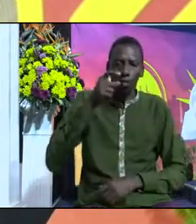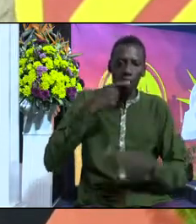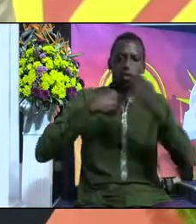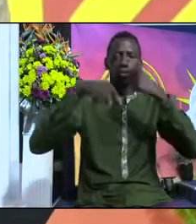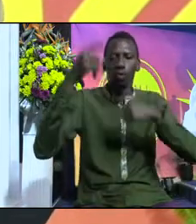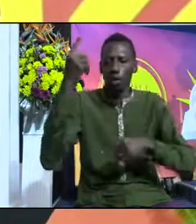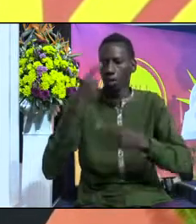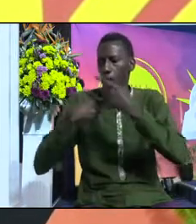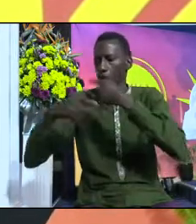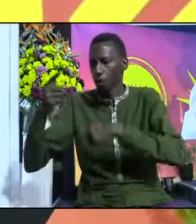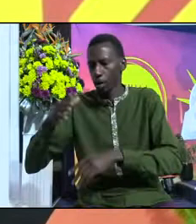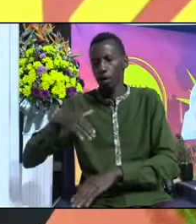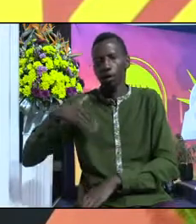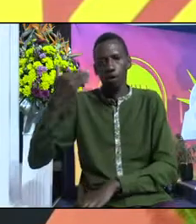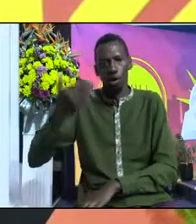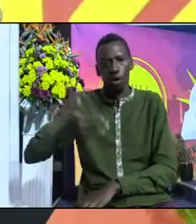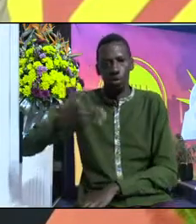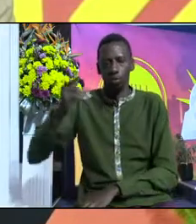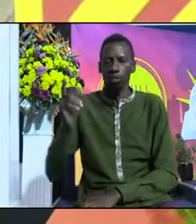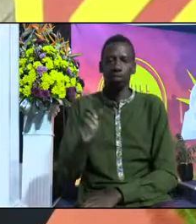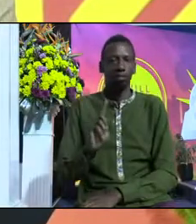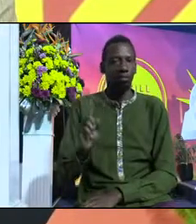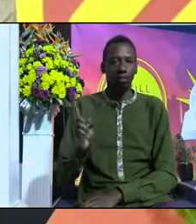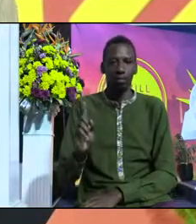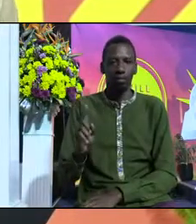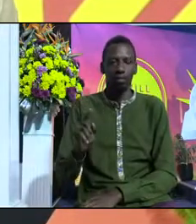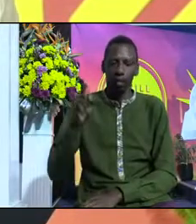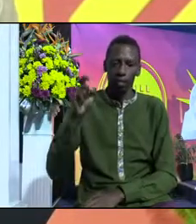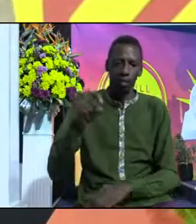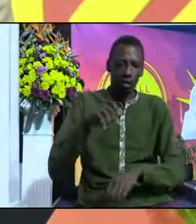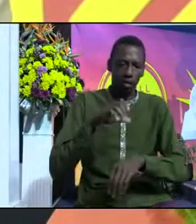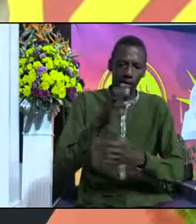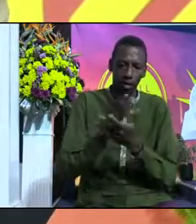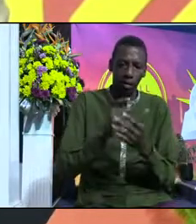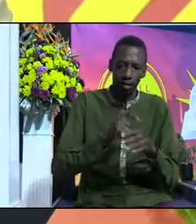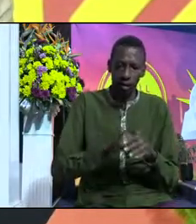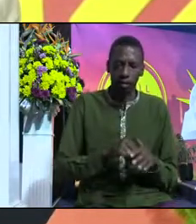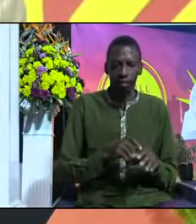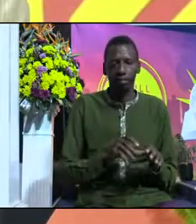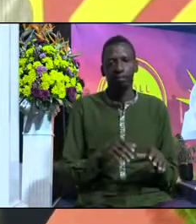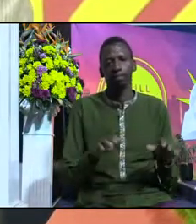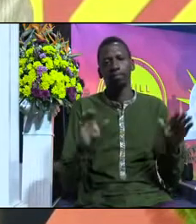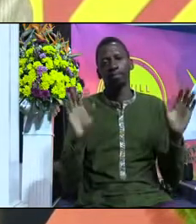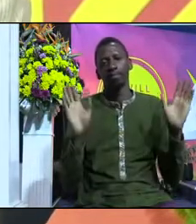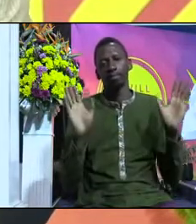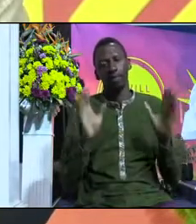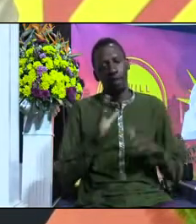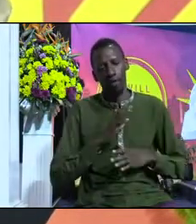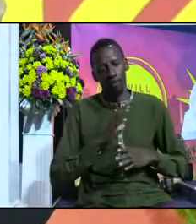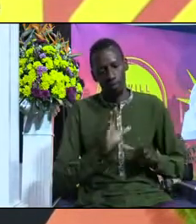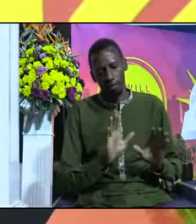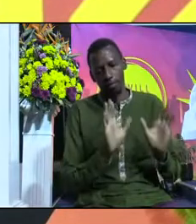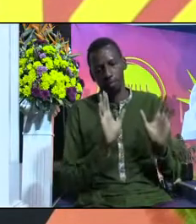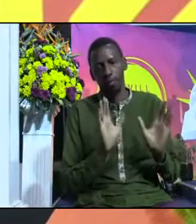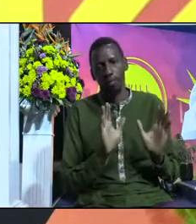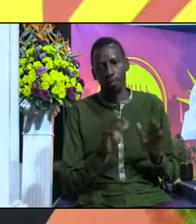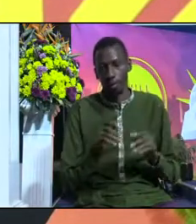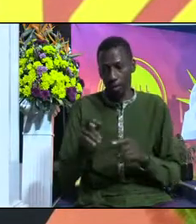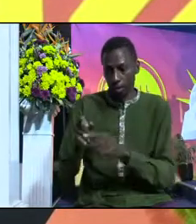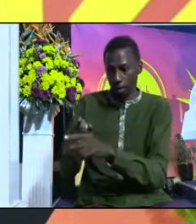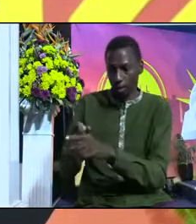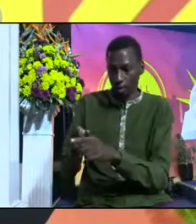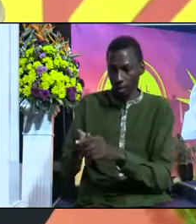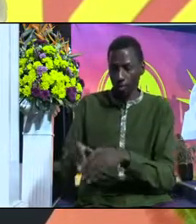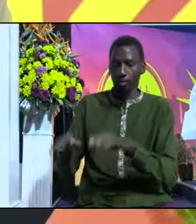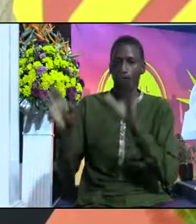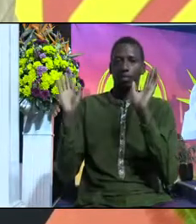the time. You need to find ways to compromise. You give in sometimes. She give in